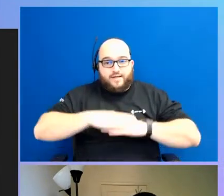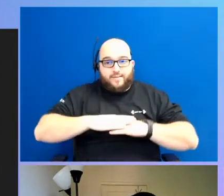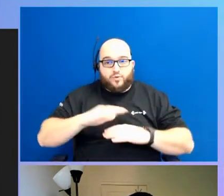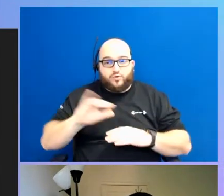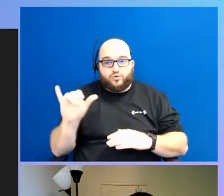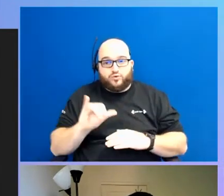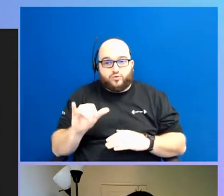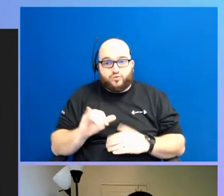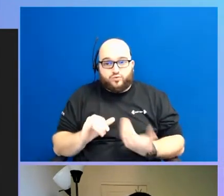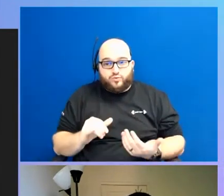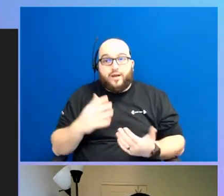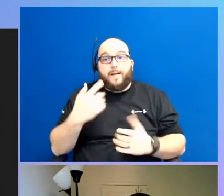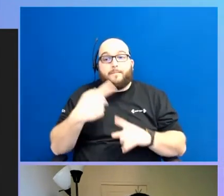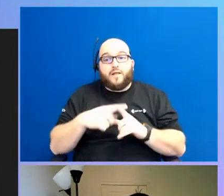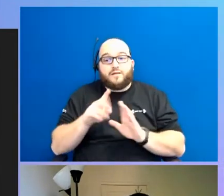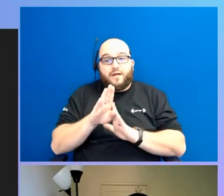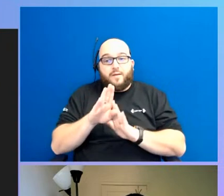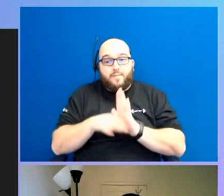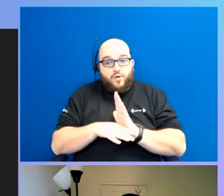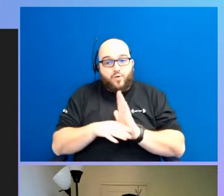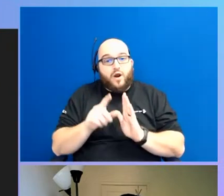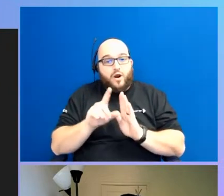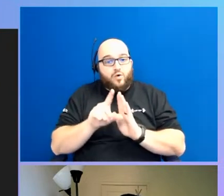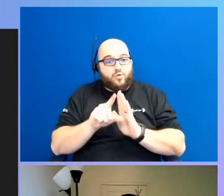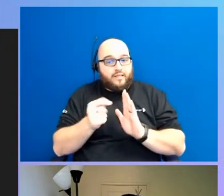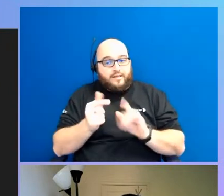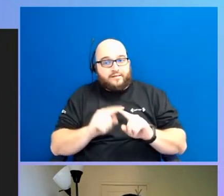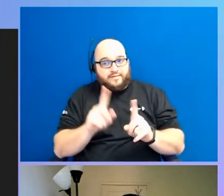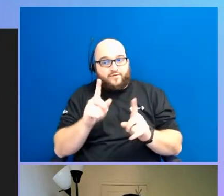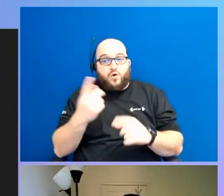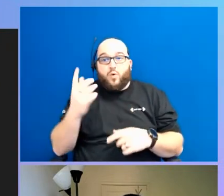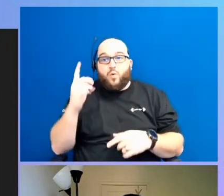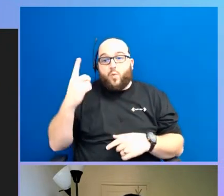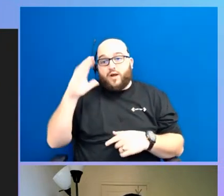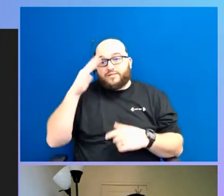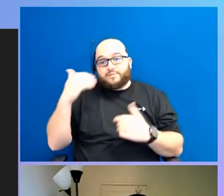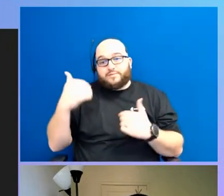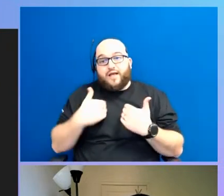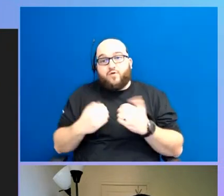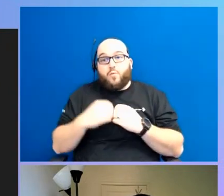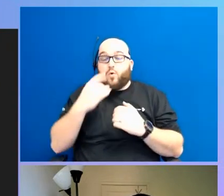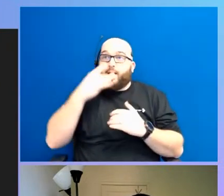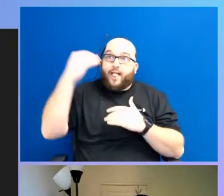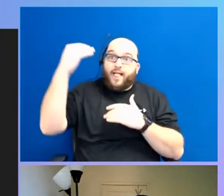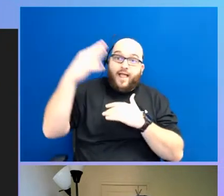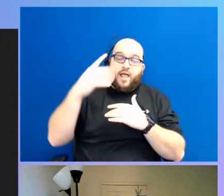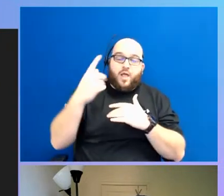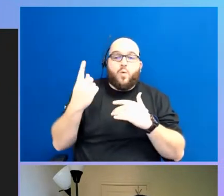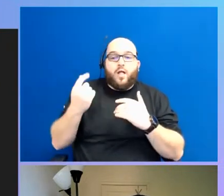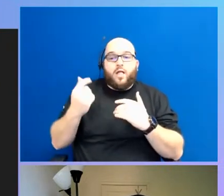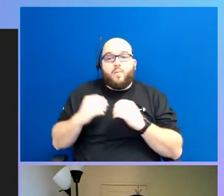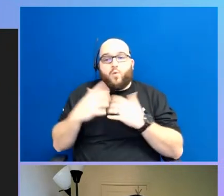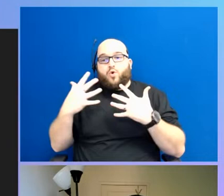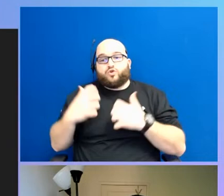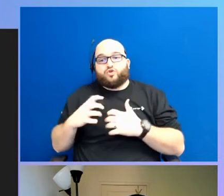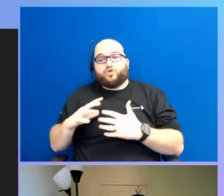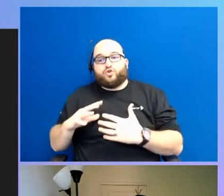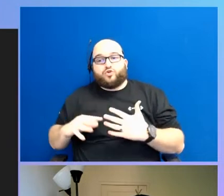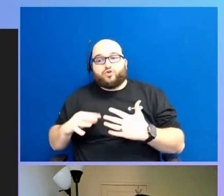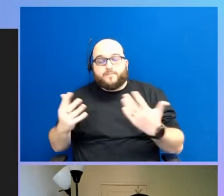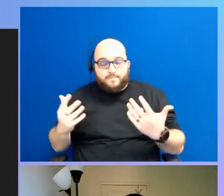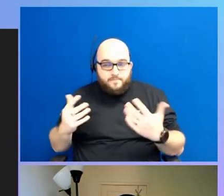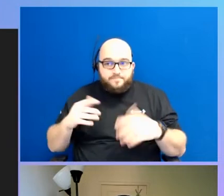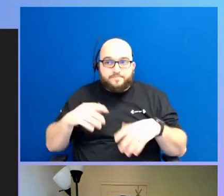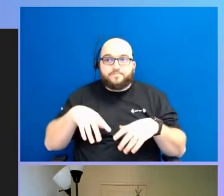cakes, and the background is slightly different. Ones seem to have a little bit more lighting or is brighter, and the other one's a little bit darker.